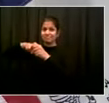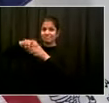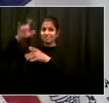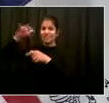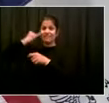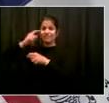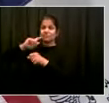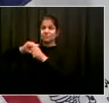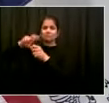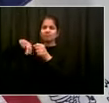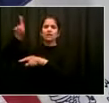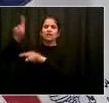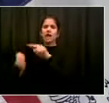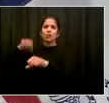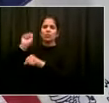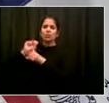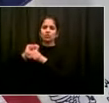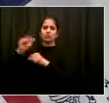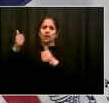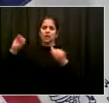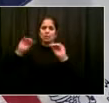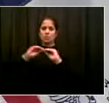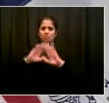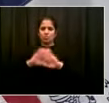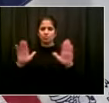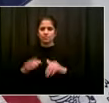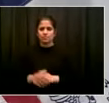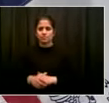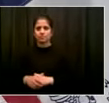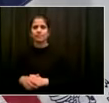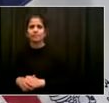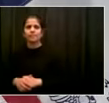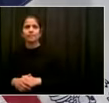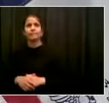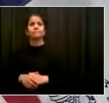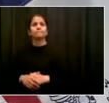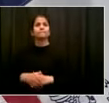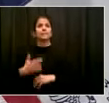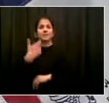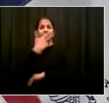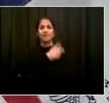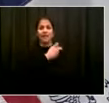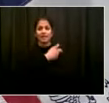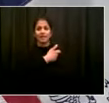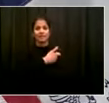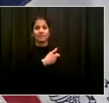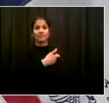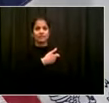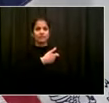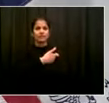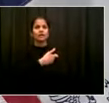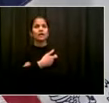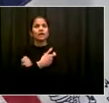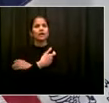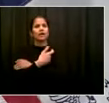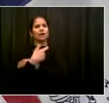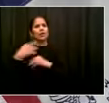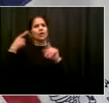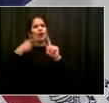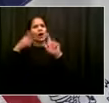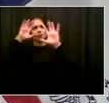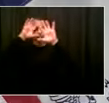Mayor, on the subject of vaccines, based on the president's instruction from last night that